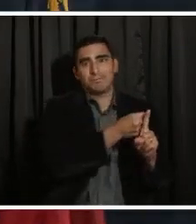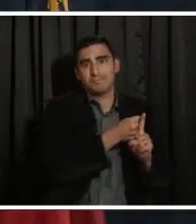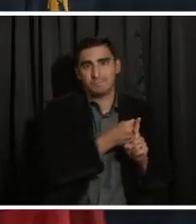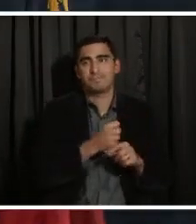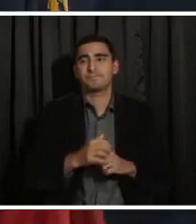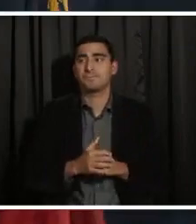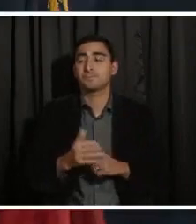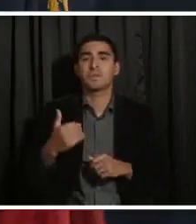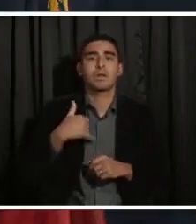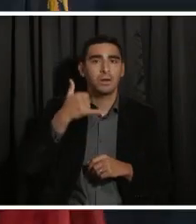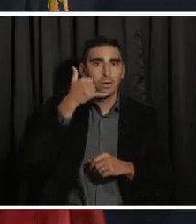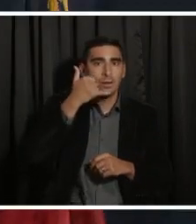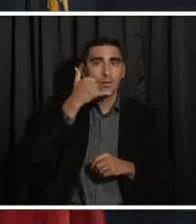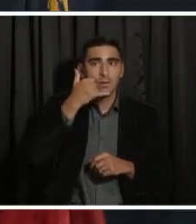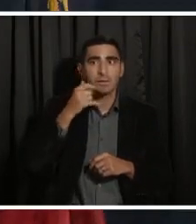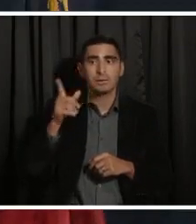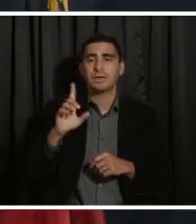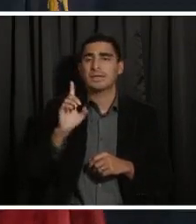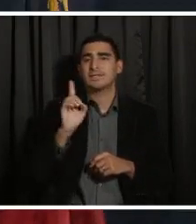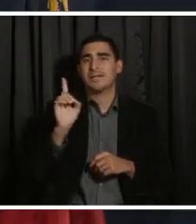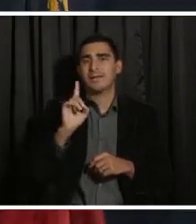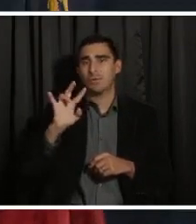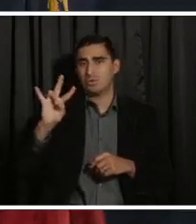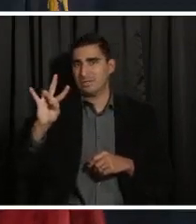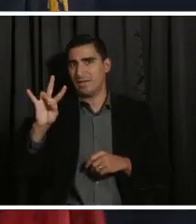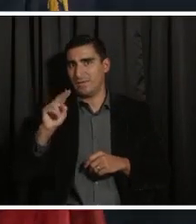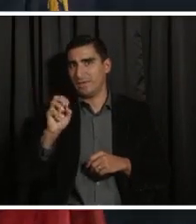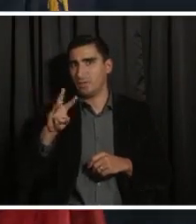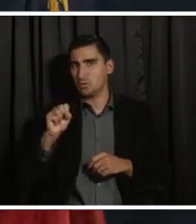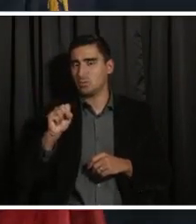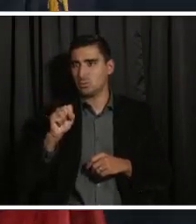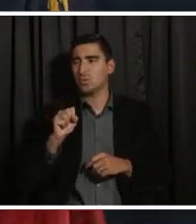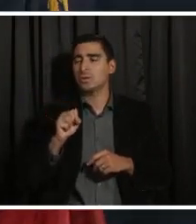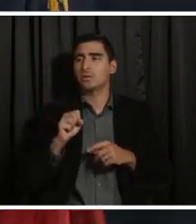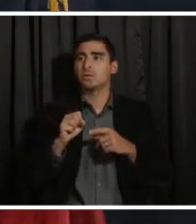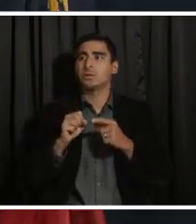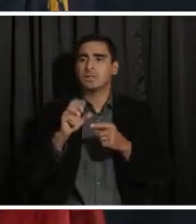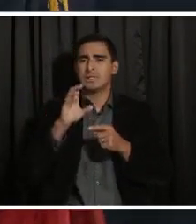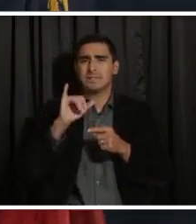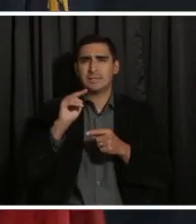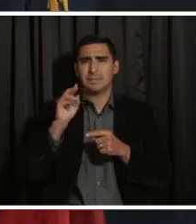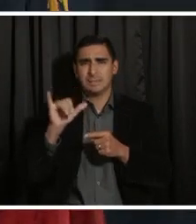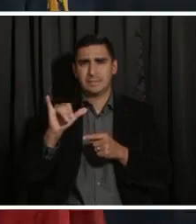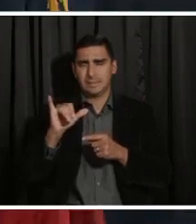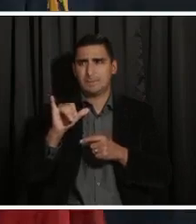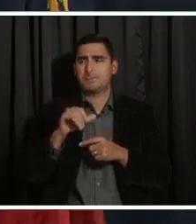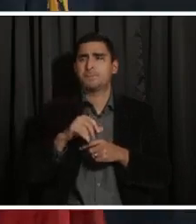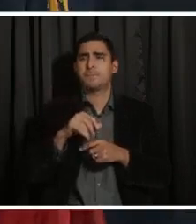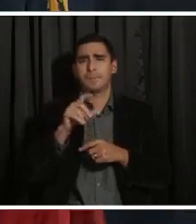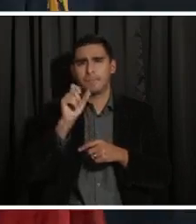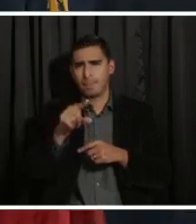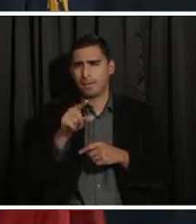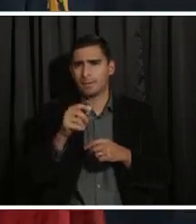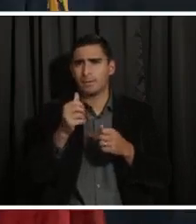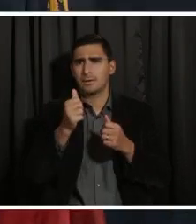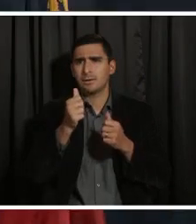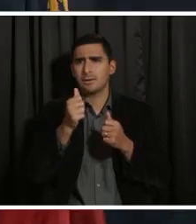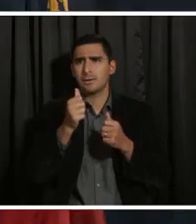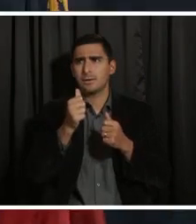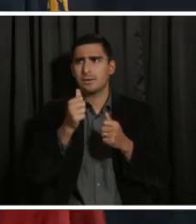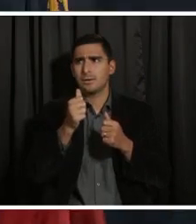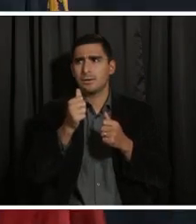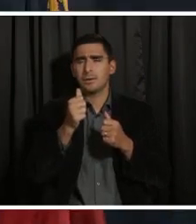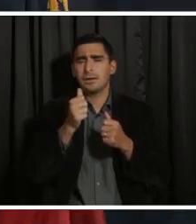Hi, Governor. CB Cotton here with Denver 7. Thanks for taking our questions. I just wanted to see if there were any updates to the vaccine rollout for 5